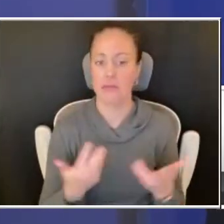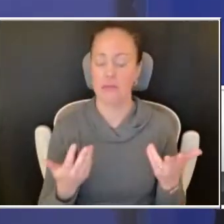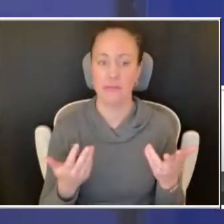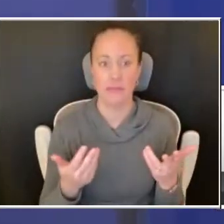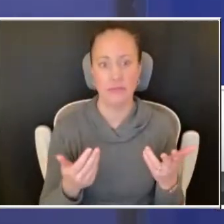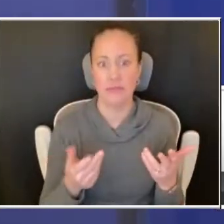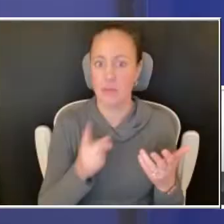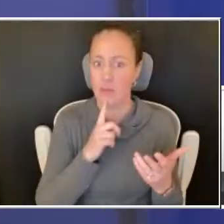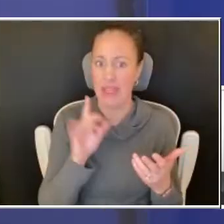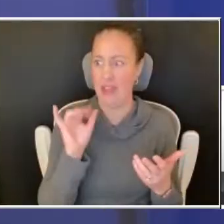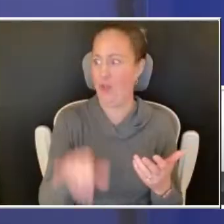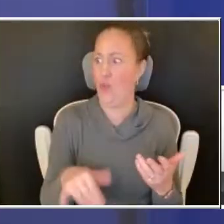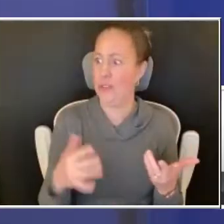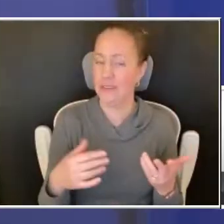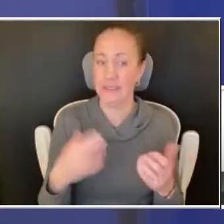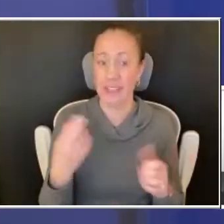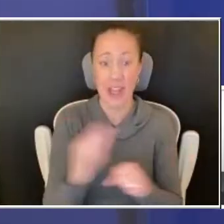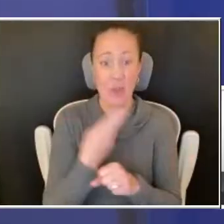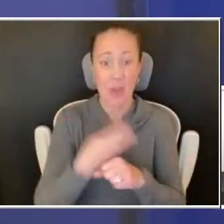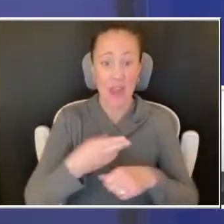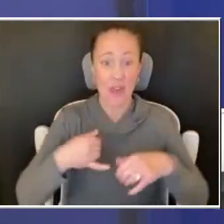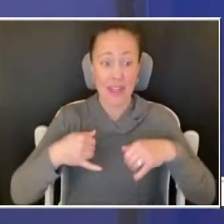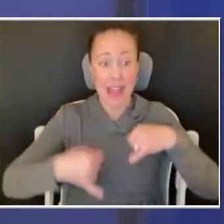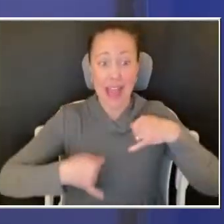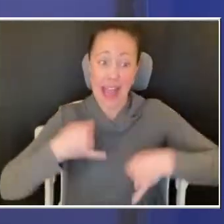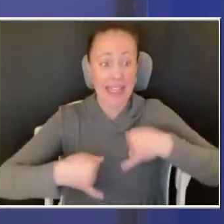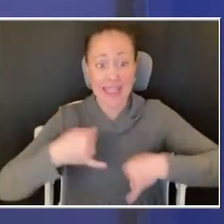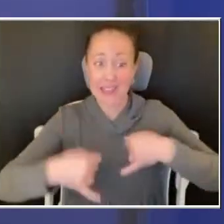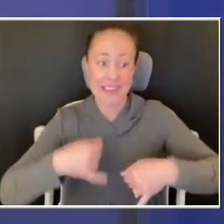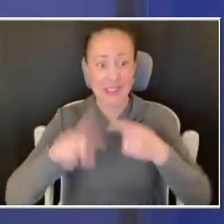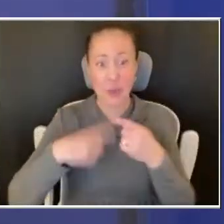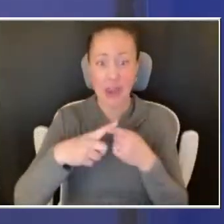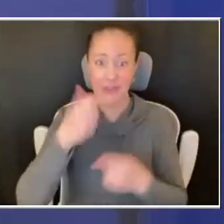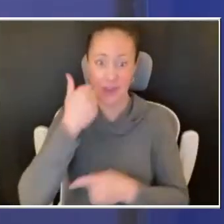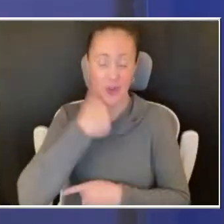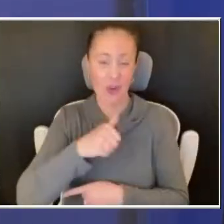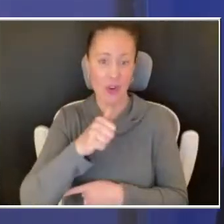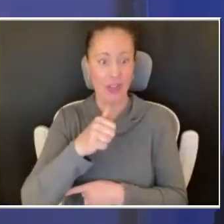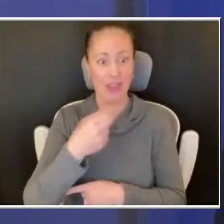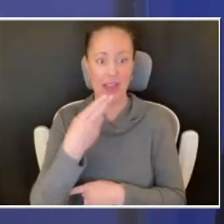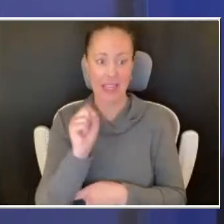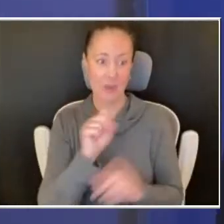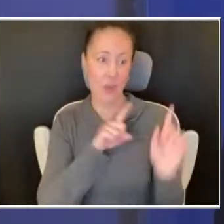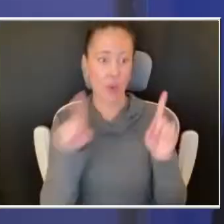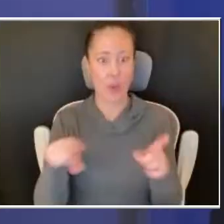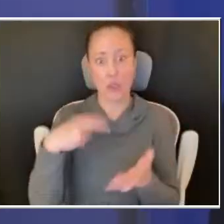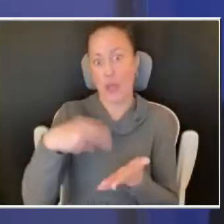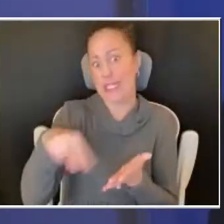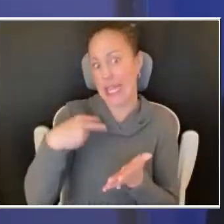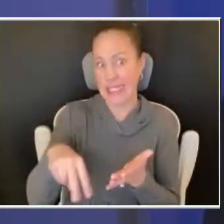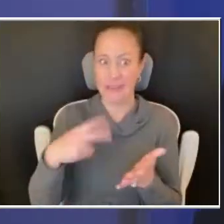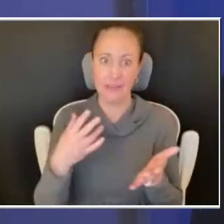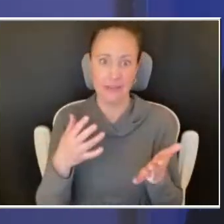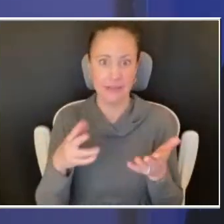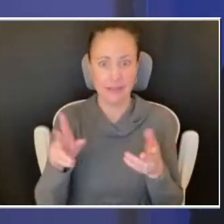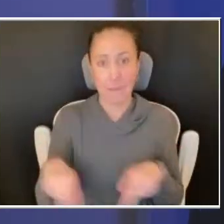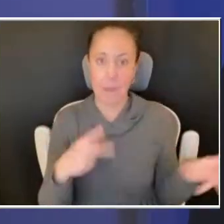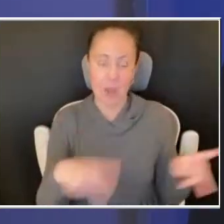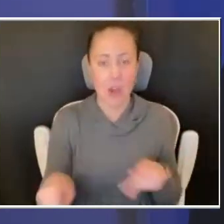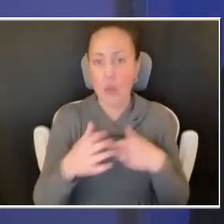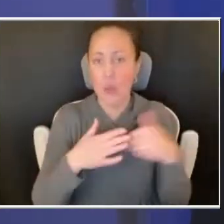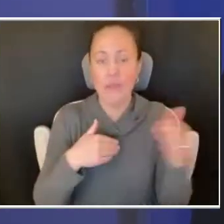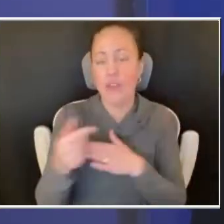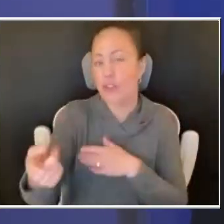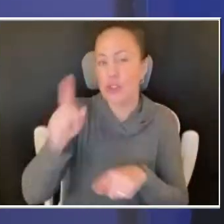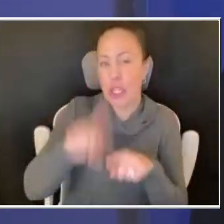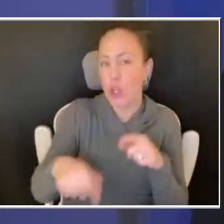It's wearing a pair of high heels when you're a girl in high school going to a dance that she just couldn't do. And so the ability